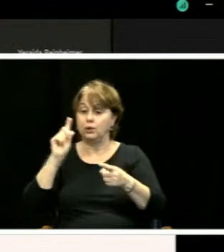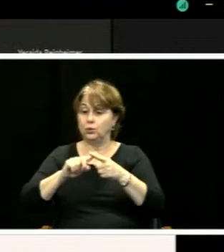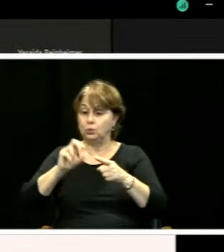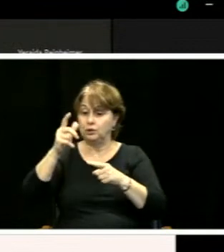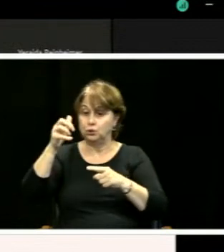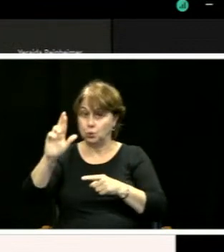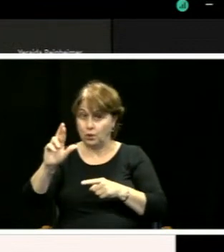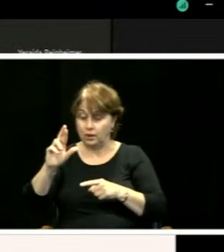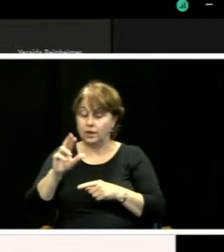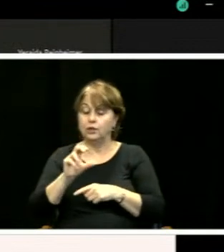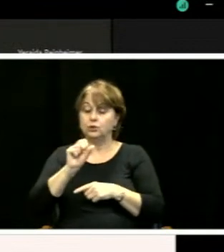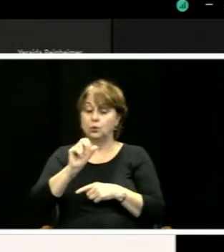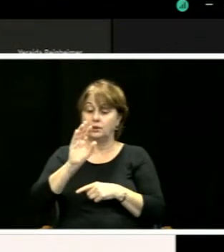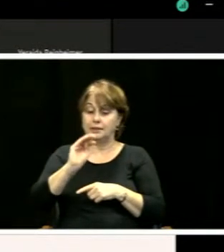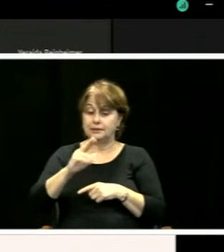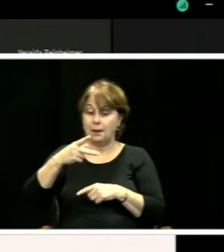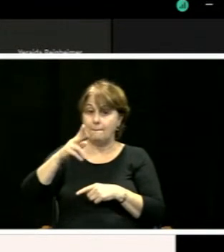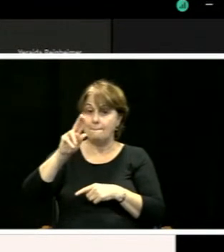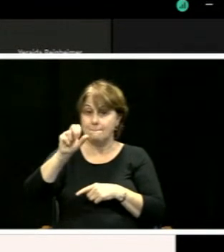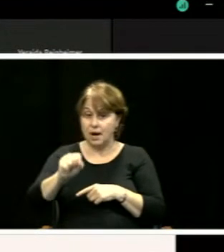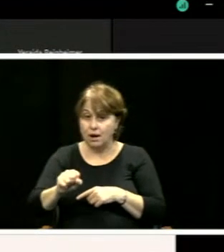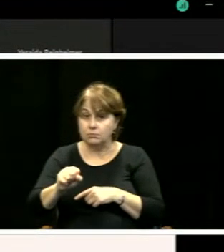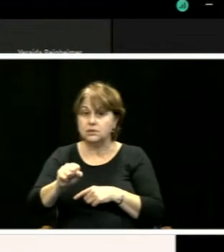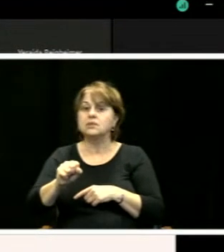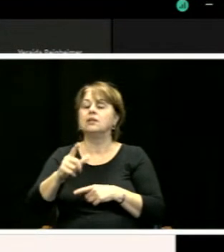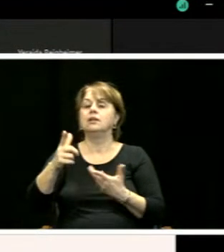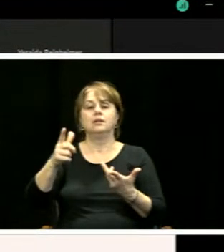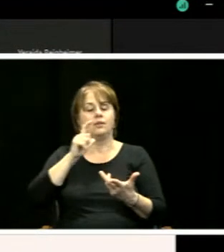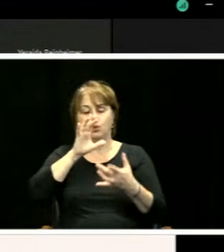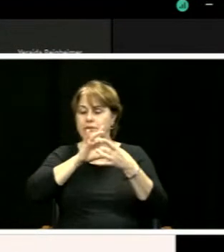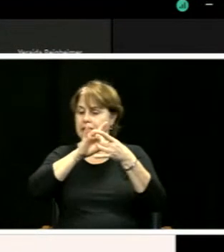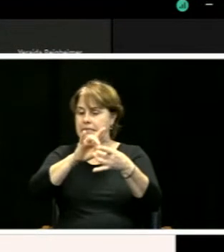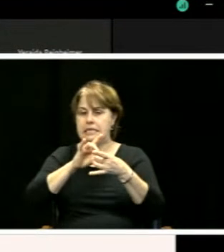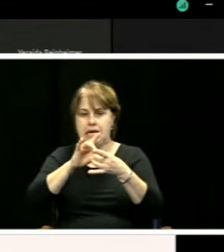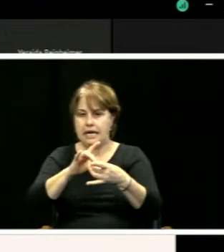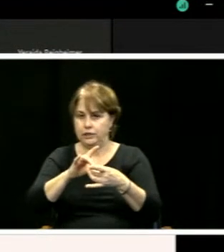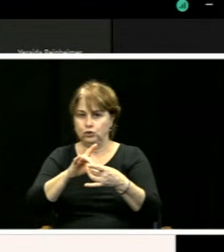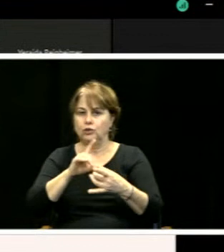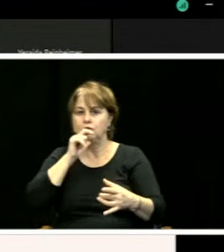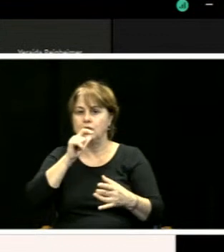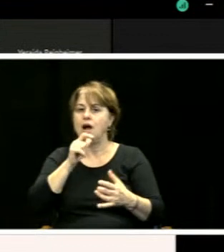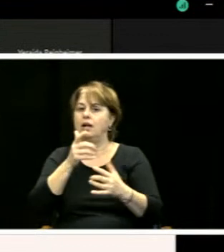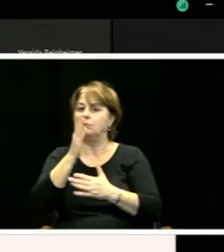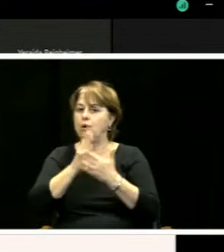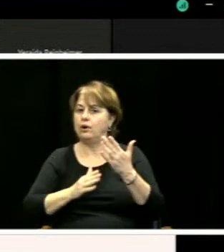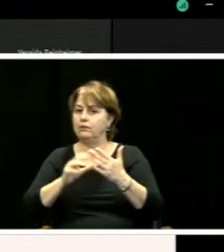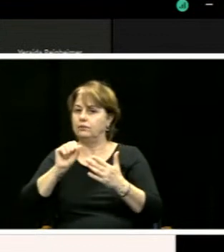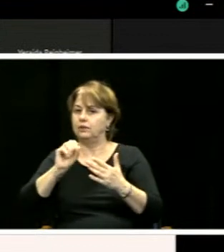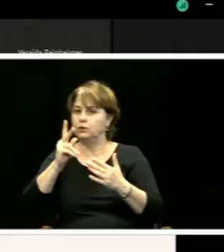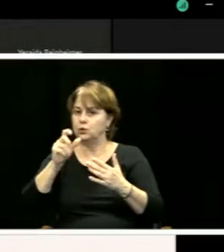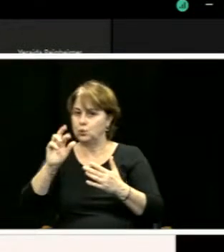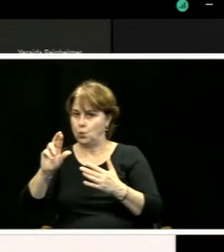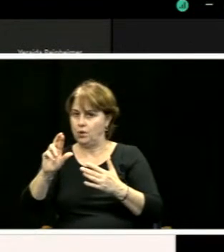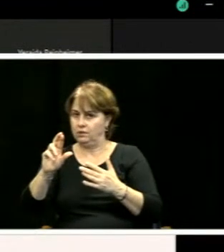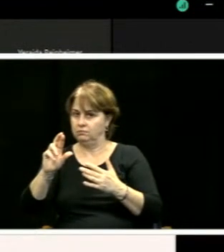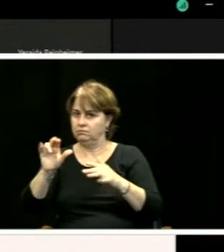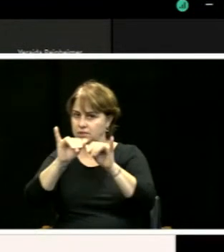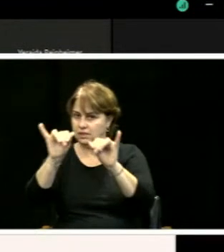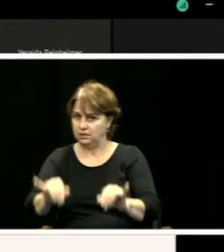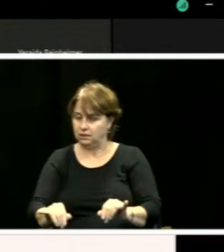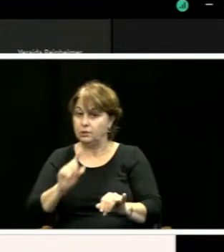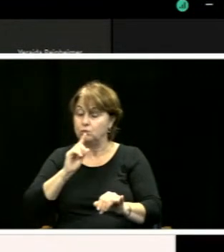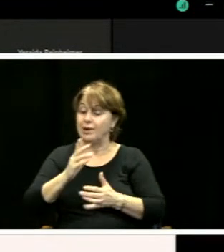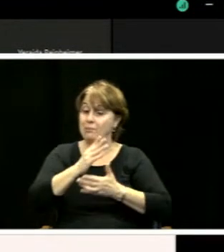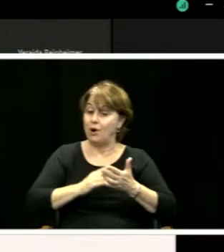the foundation drains, the roof leaders. Those connections don't belong in the sewer system, they belong in the drainage system. And so the